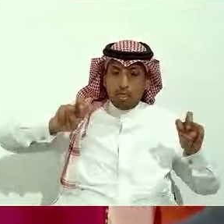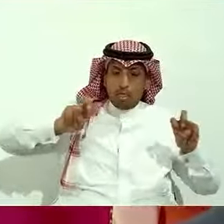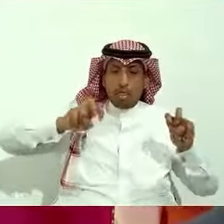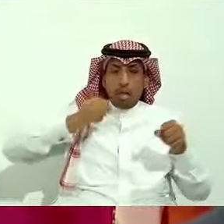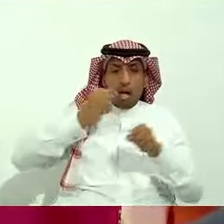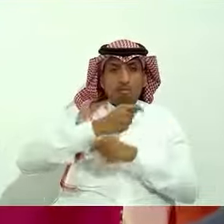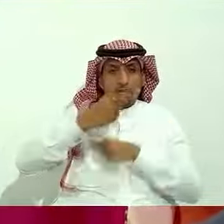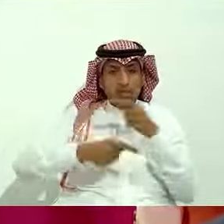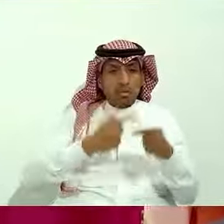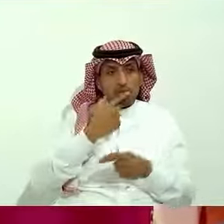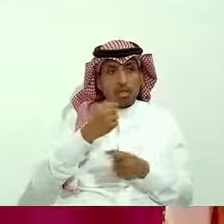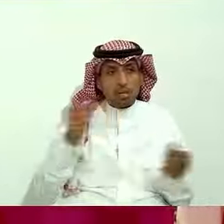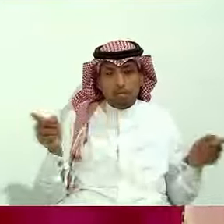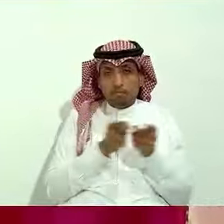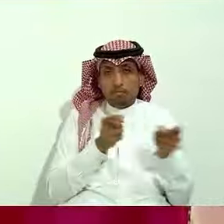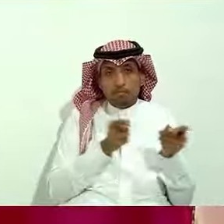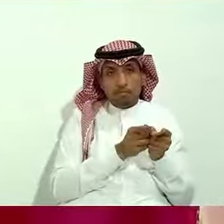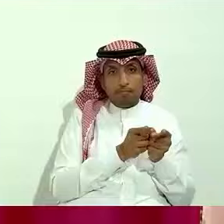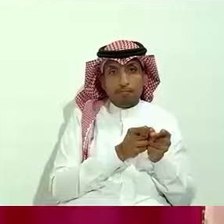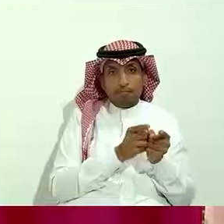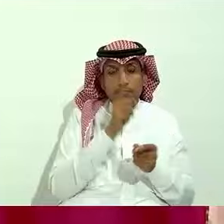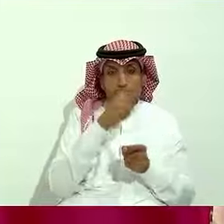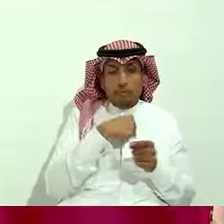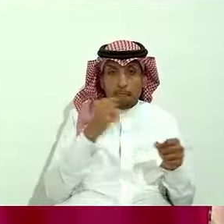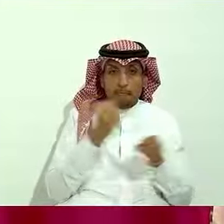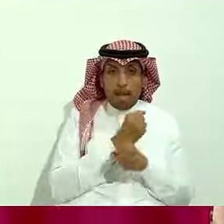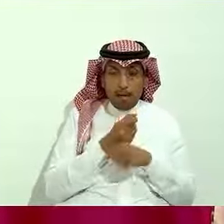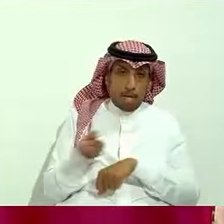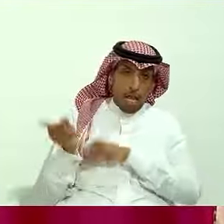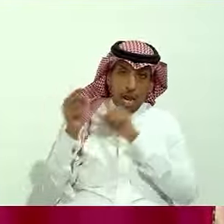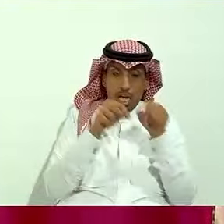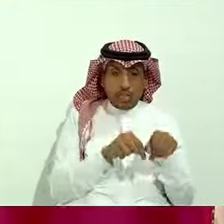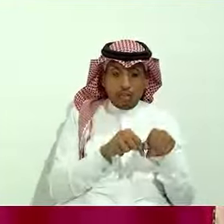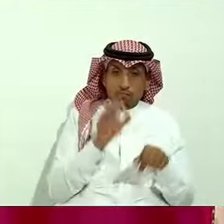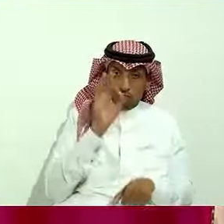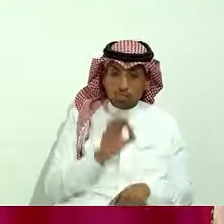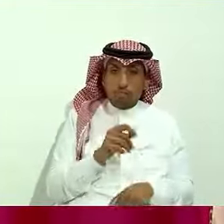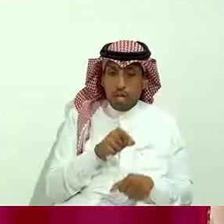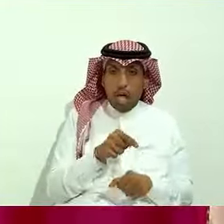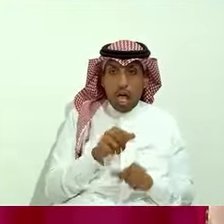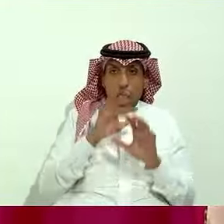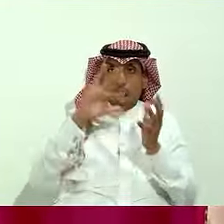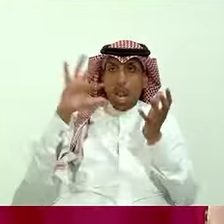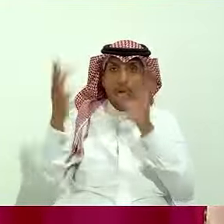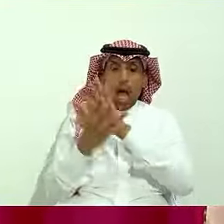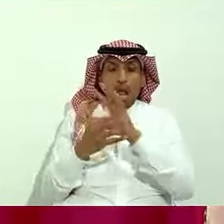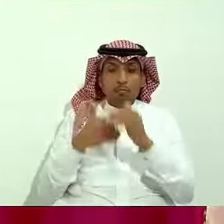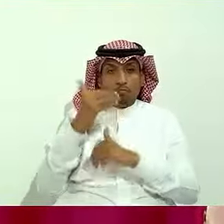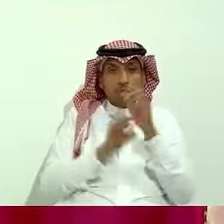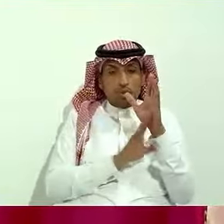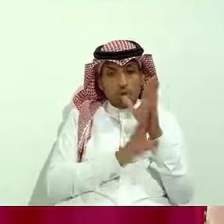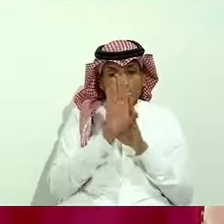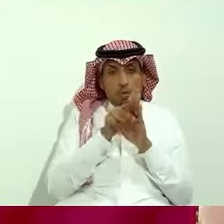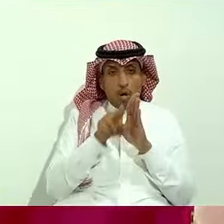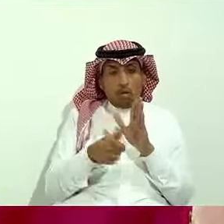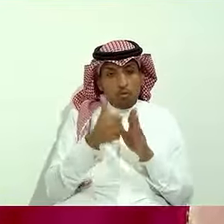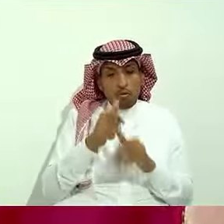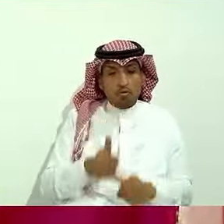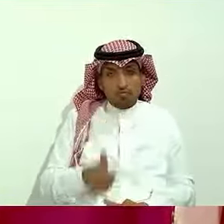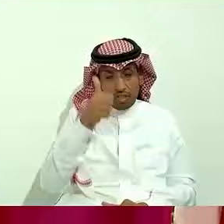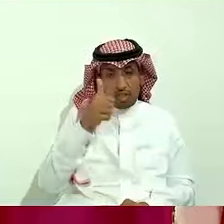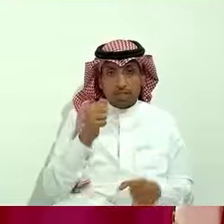be summarized in a couple of sentences. But as far as now, I think definitely the world has modernized, right? And I think that could be a really good thing. We